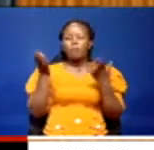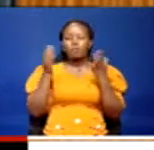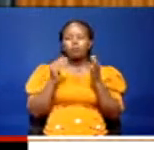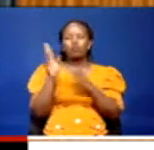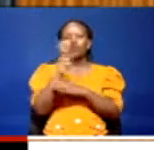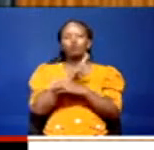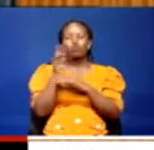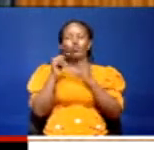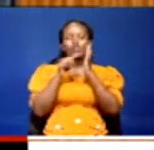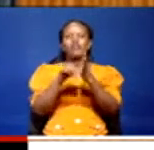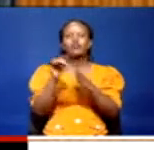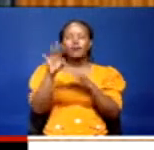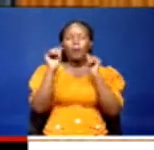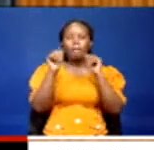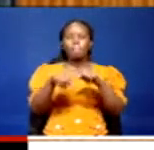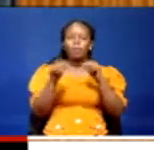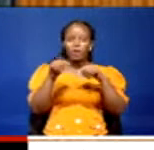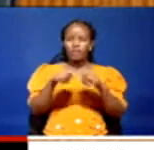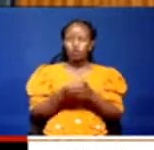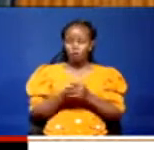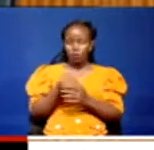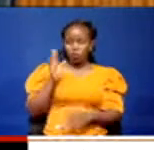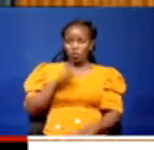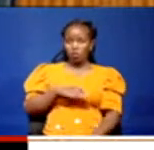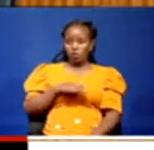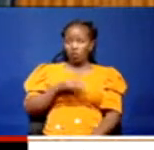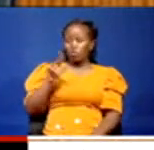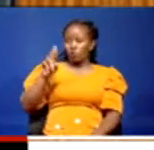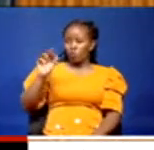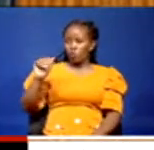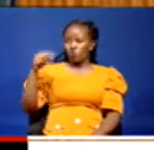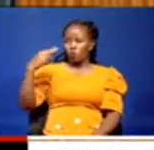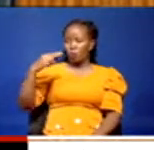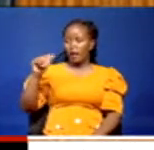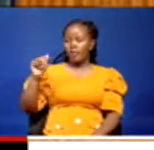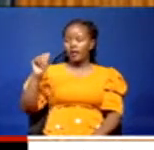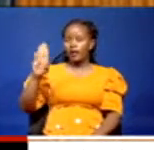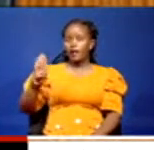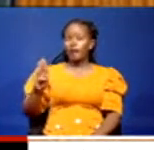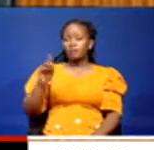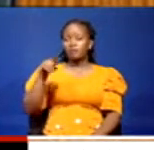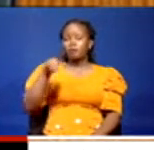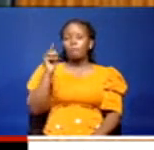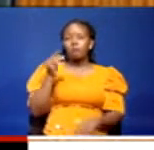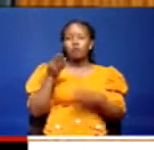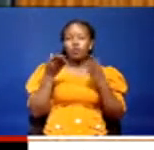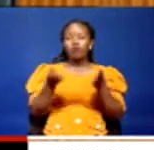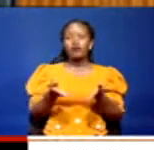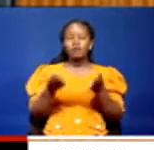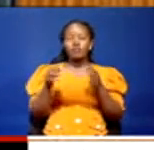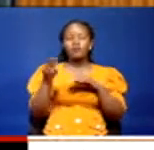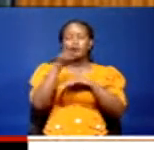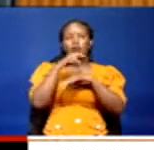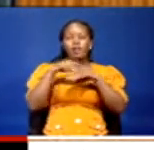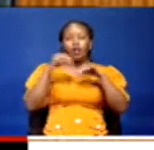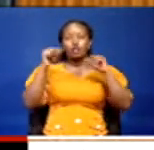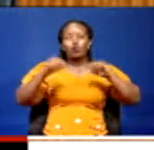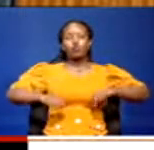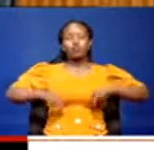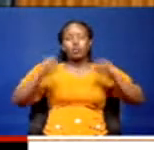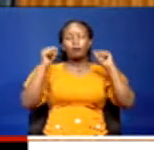talking about none other than Ms. Rehab Muiu. She's the current national chairperson of the Maendeleo ya